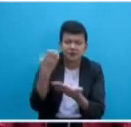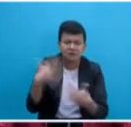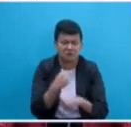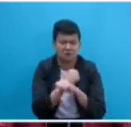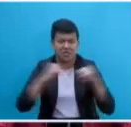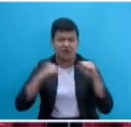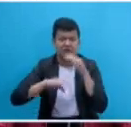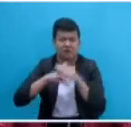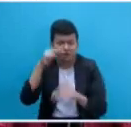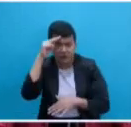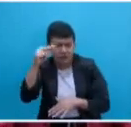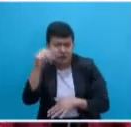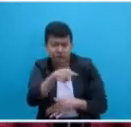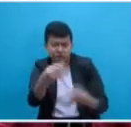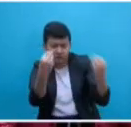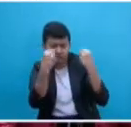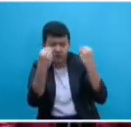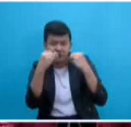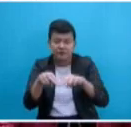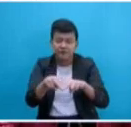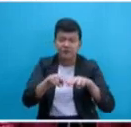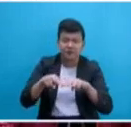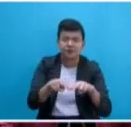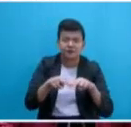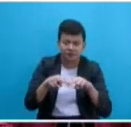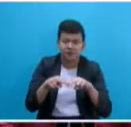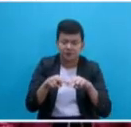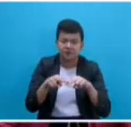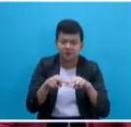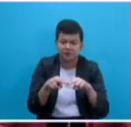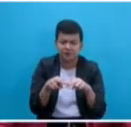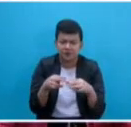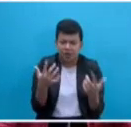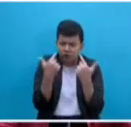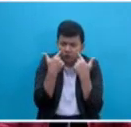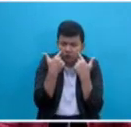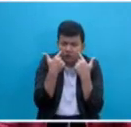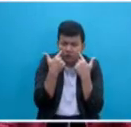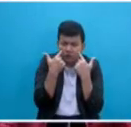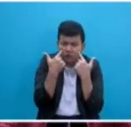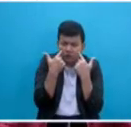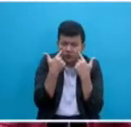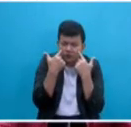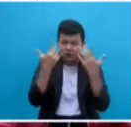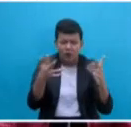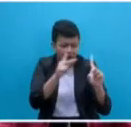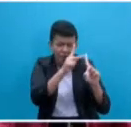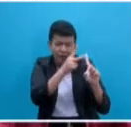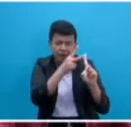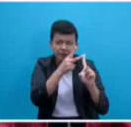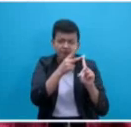quality of our leadership in these formative years will be defining for our political system. Is the